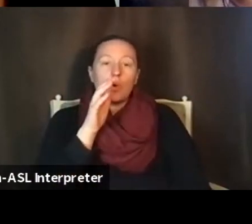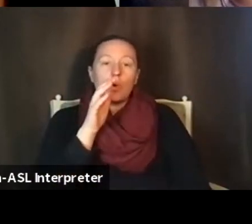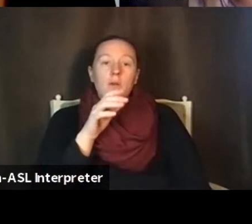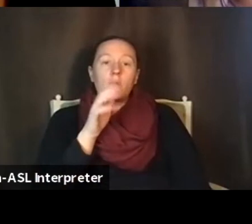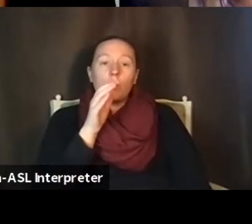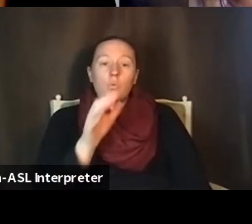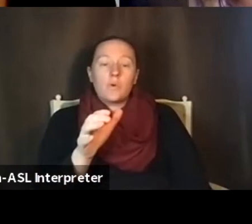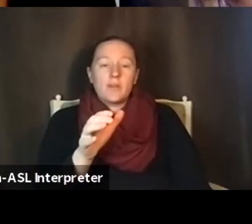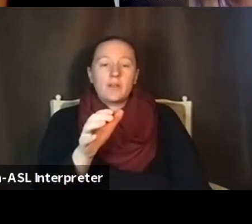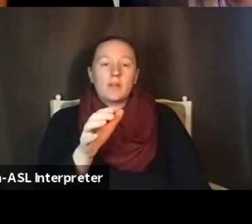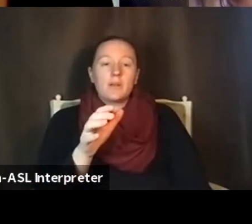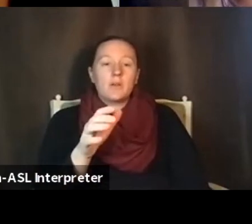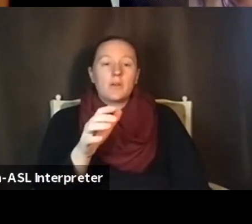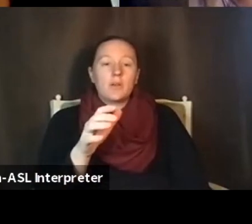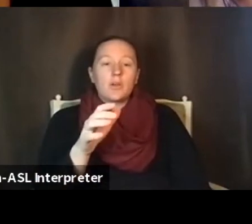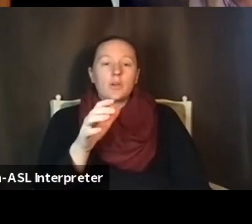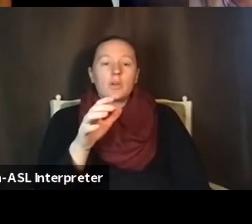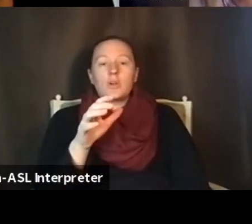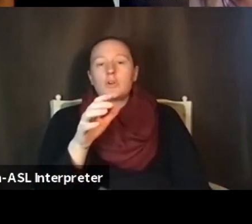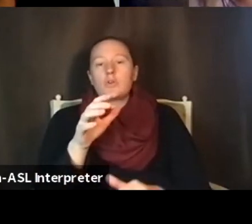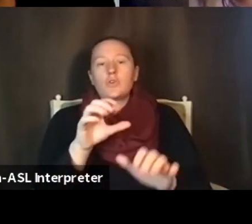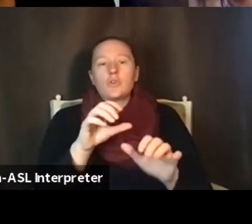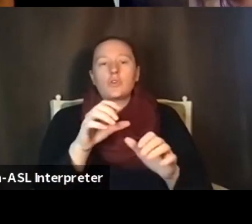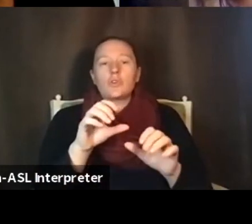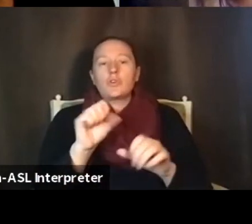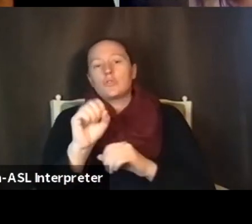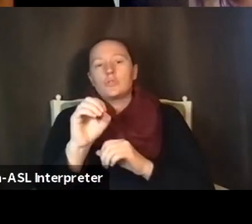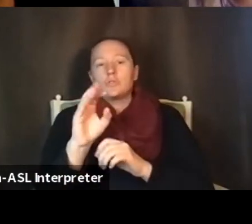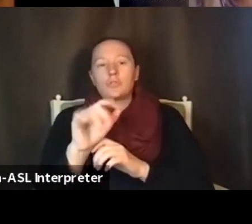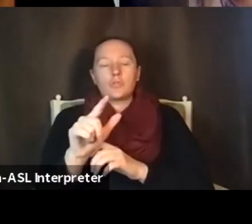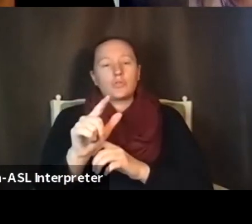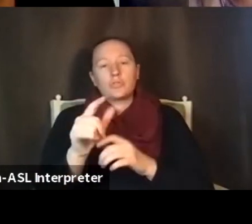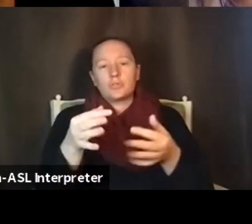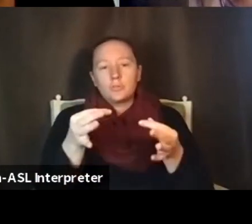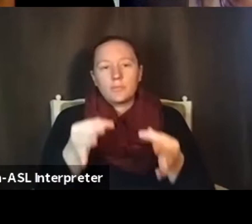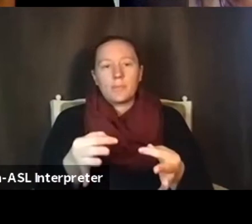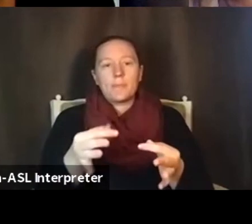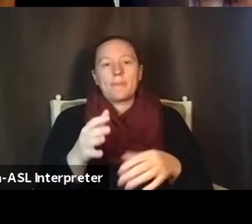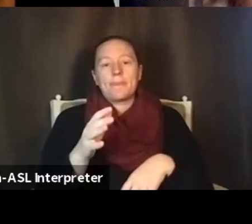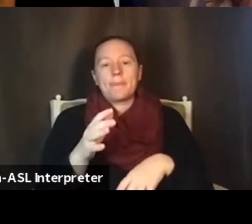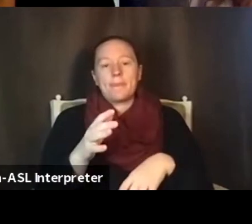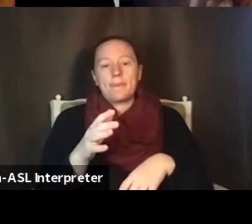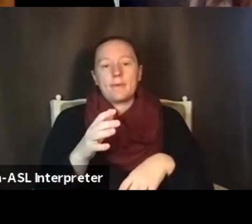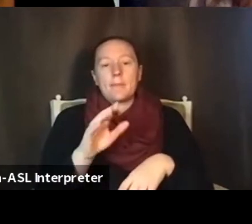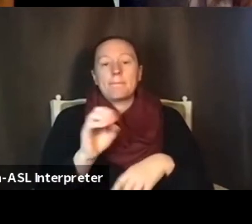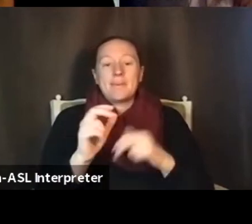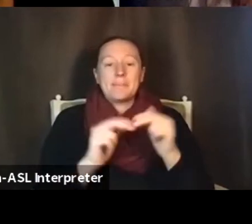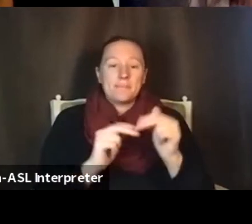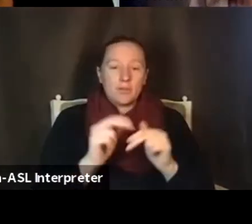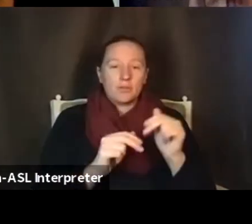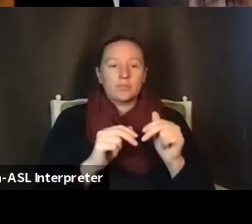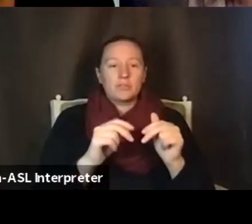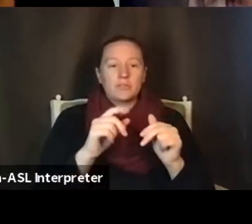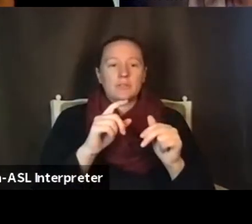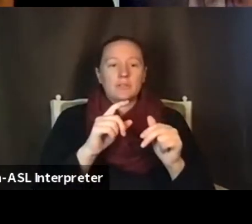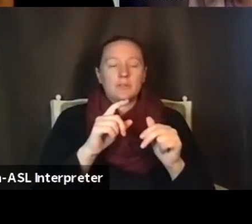health assessments be built into reporting in a manner that can demonstrate improvement? And I'm not